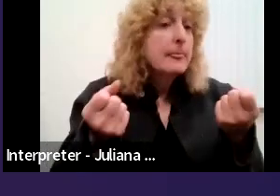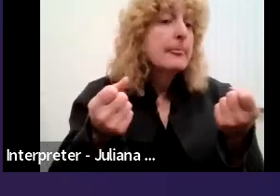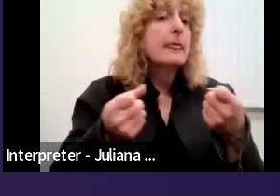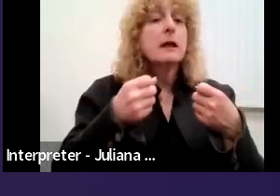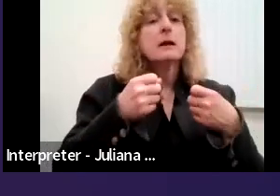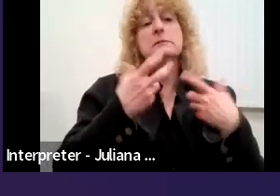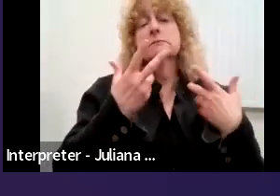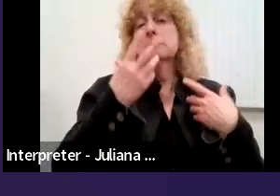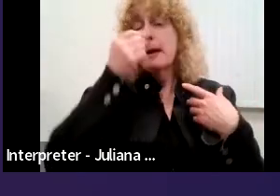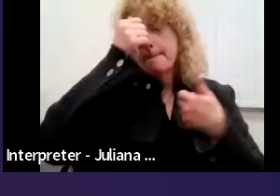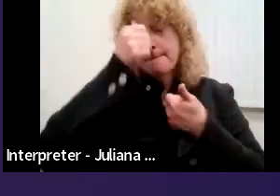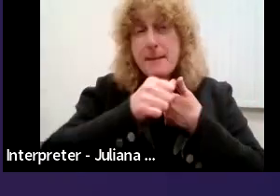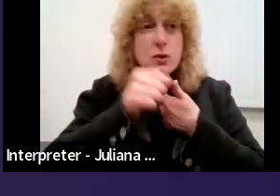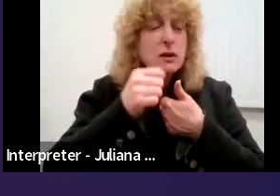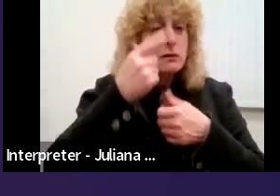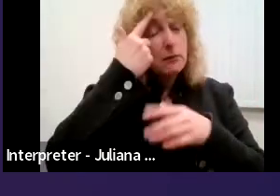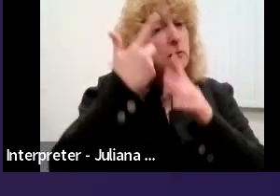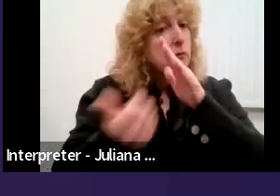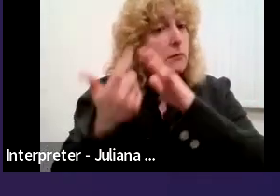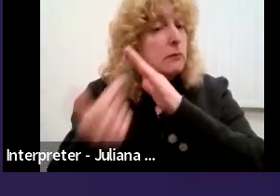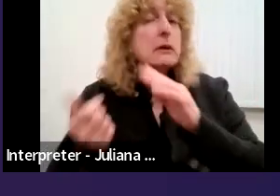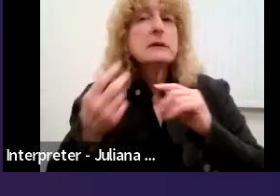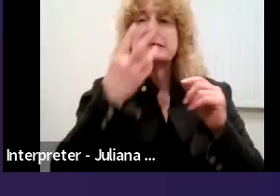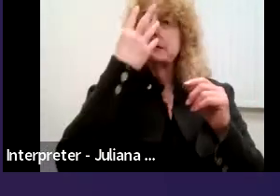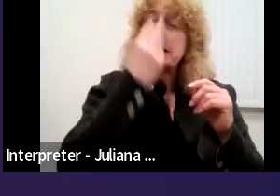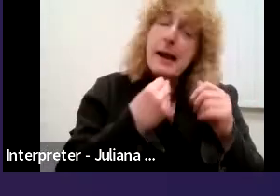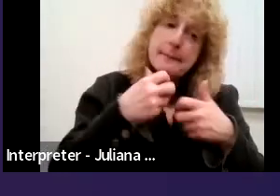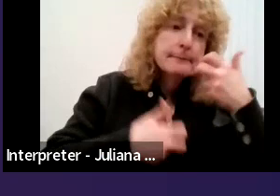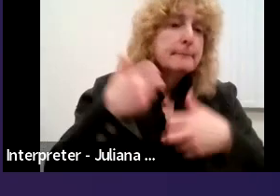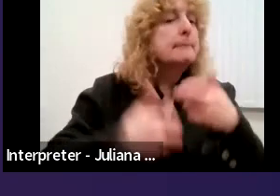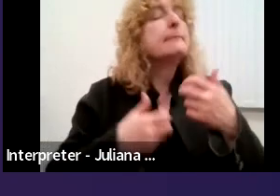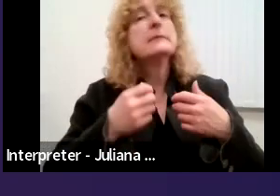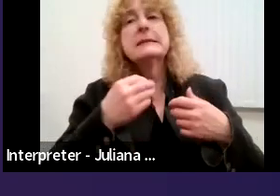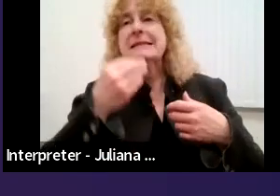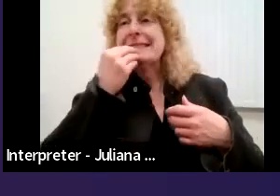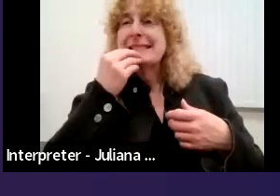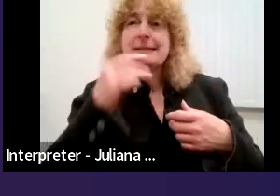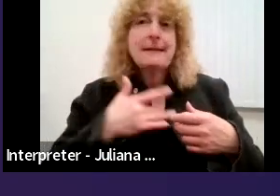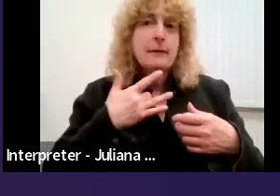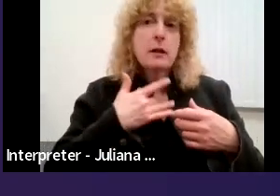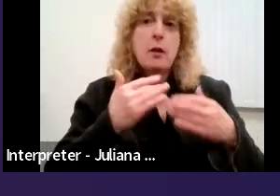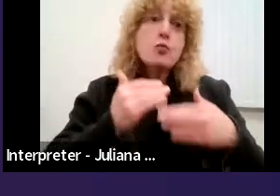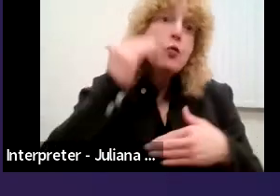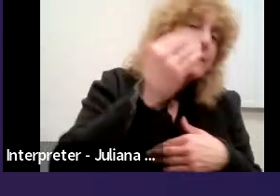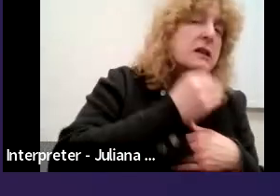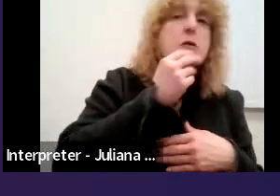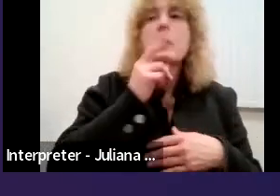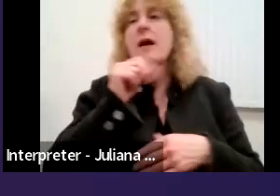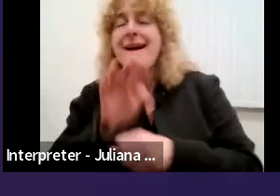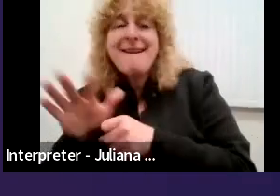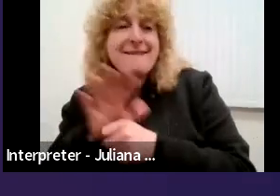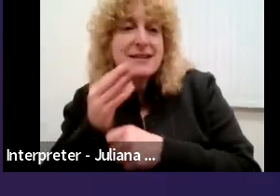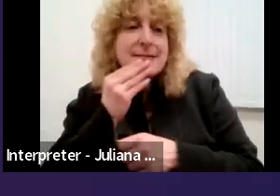appetite, your concentration and focus, your mood. And again, so that social isolation